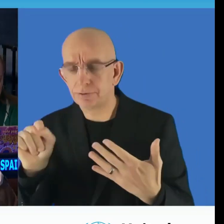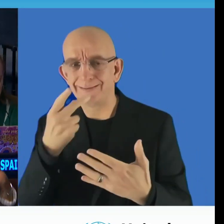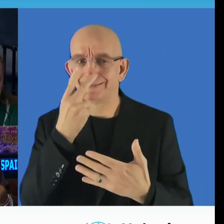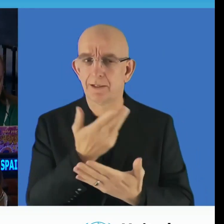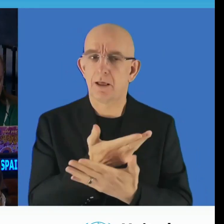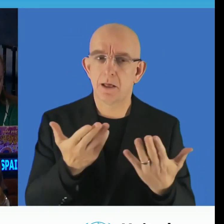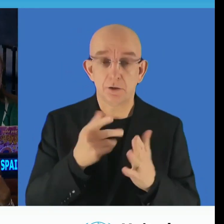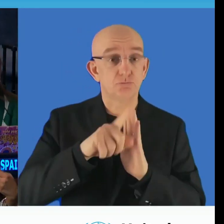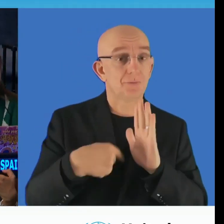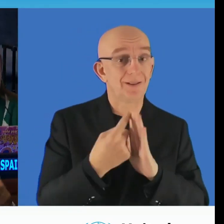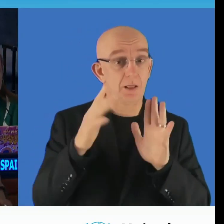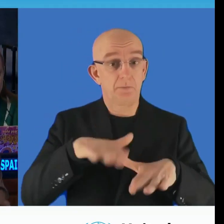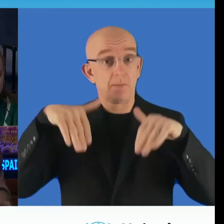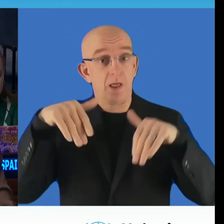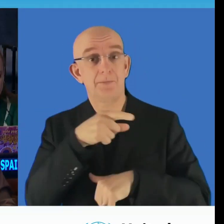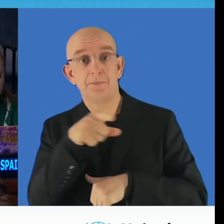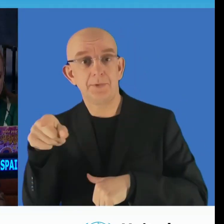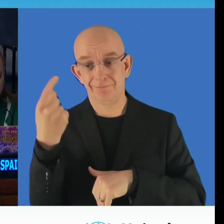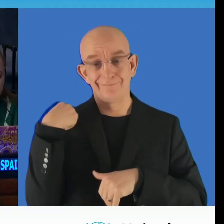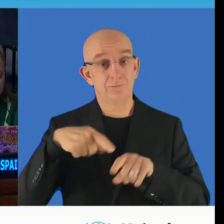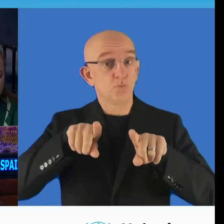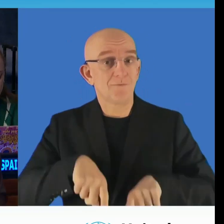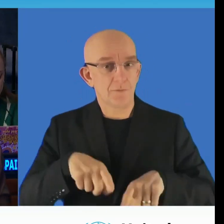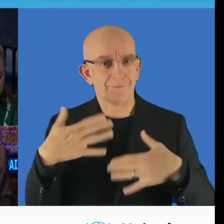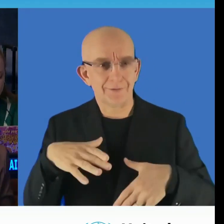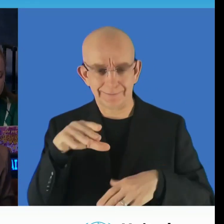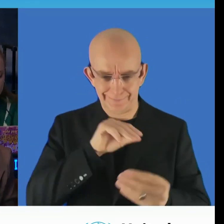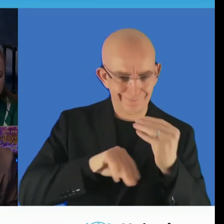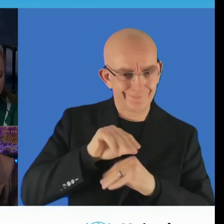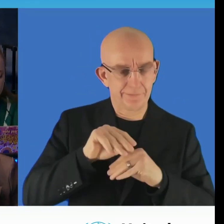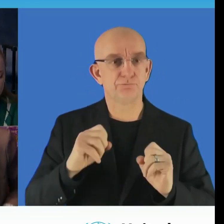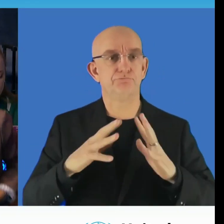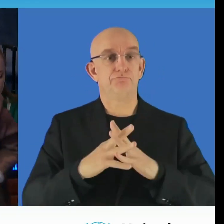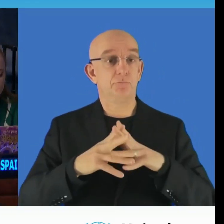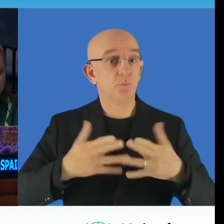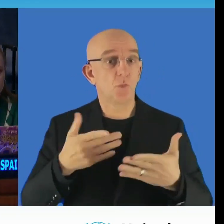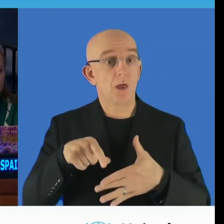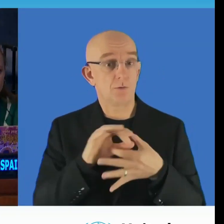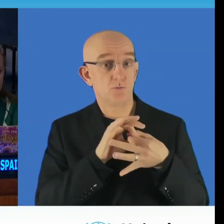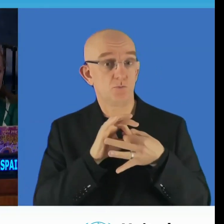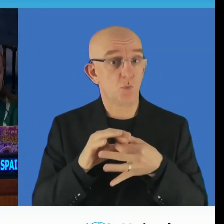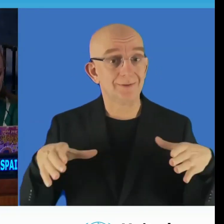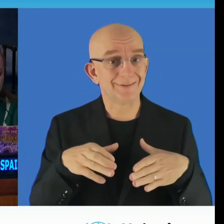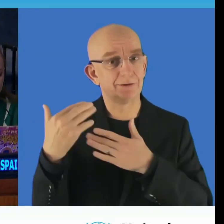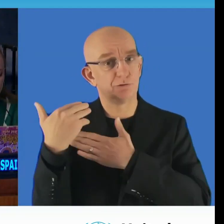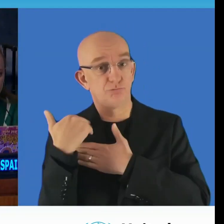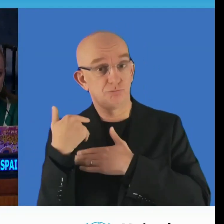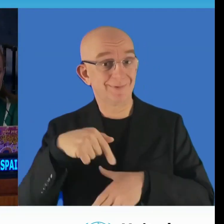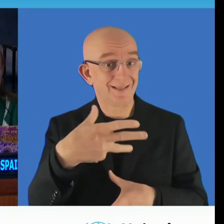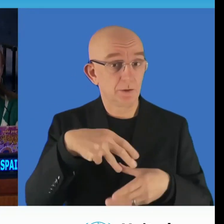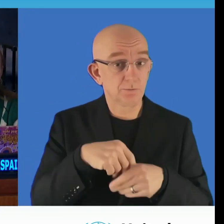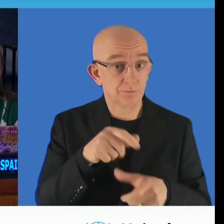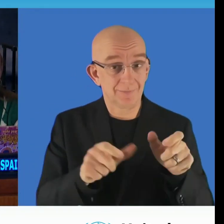to deliver this statement in my capacity as the chairman of the Parliamentary Caucus. Sri Lanka was pleased to